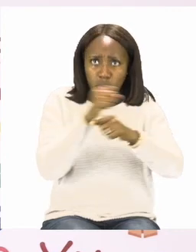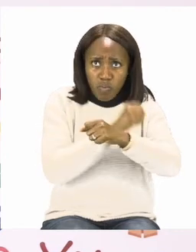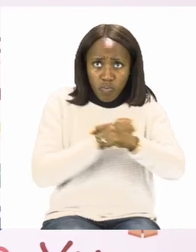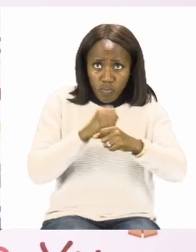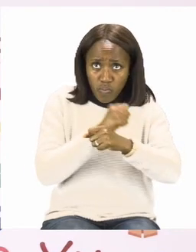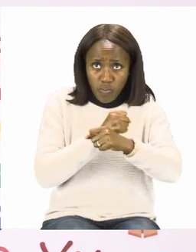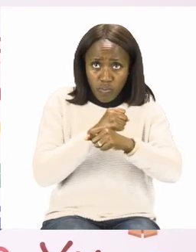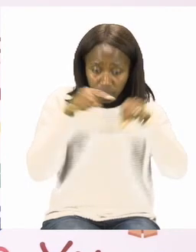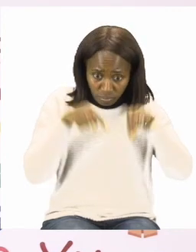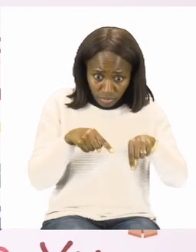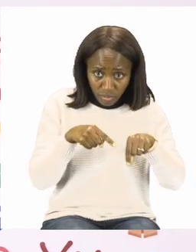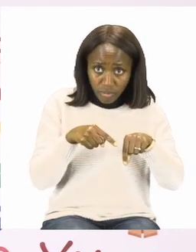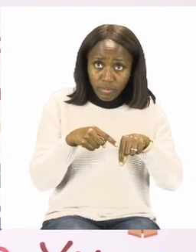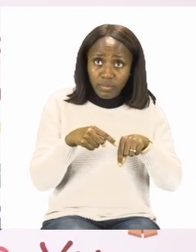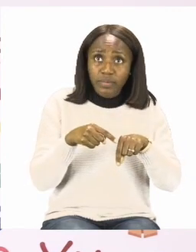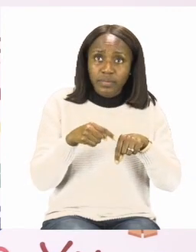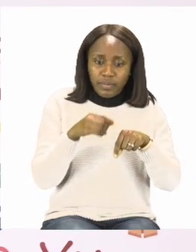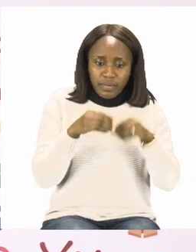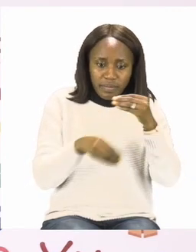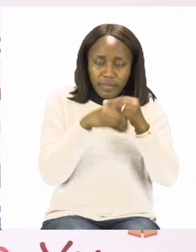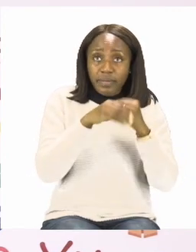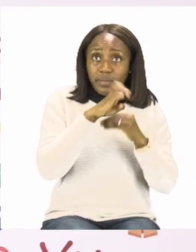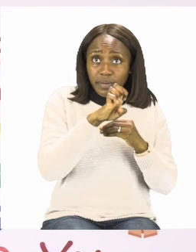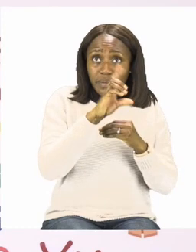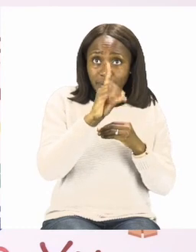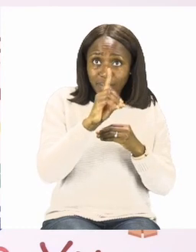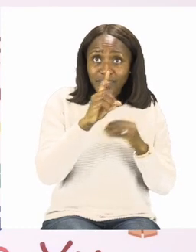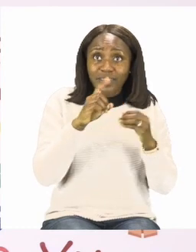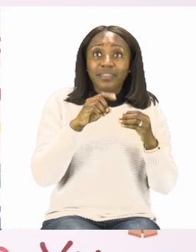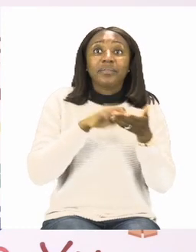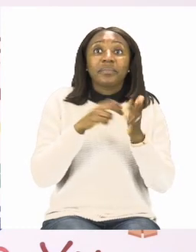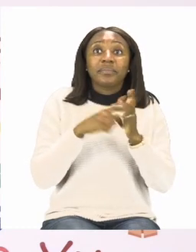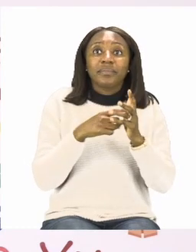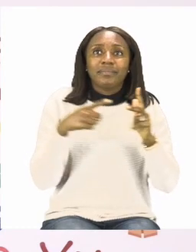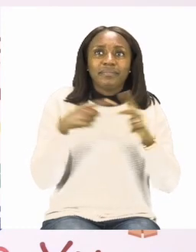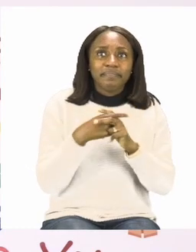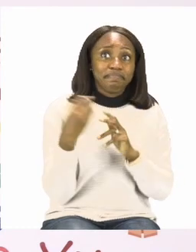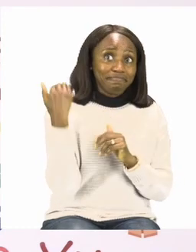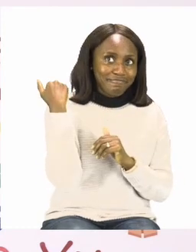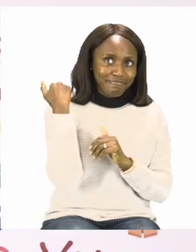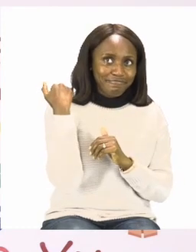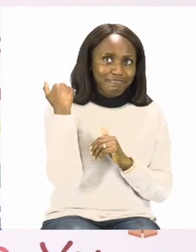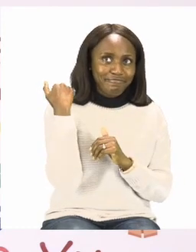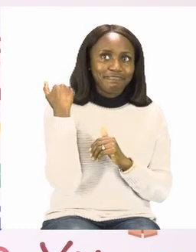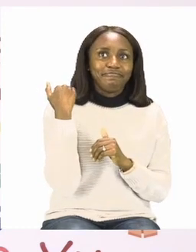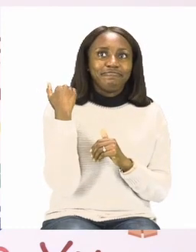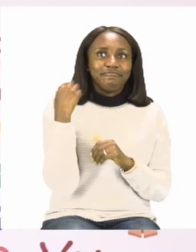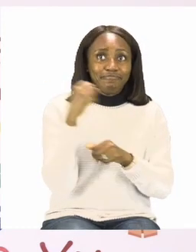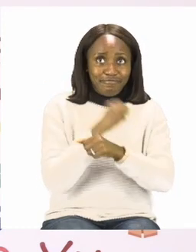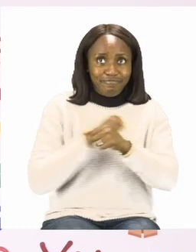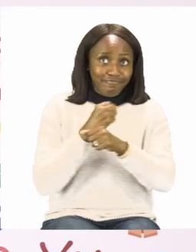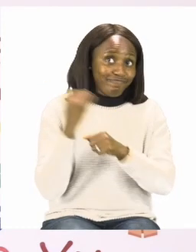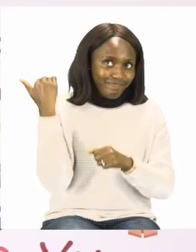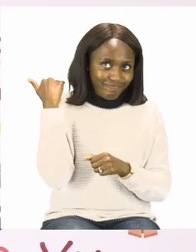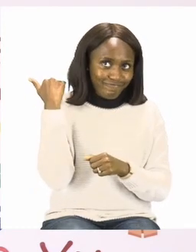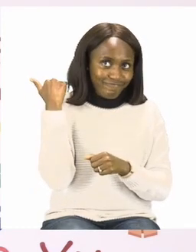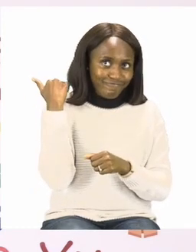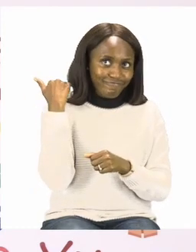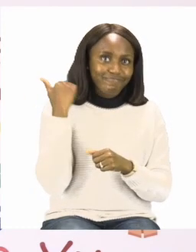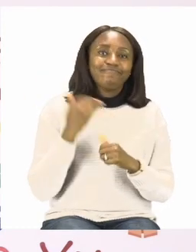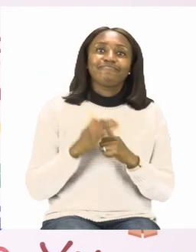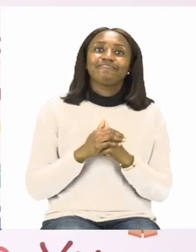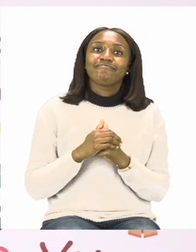cook. Once you add ed, it becomes cooked. Now, for the ones